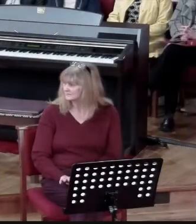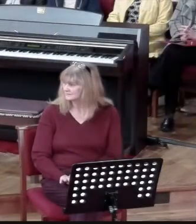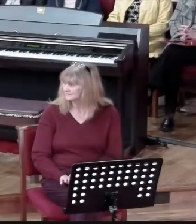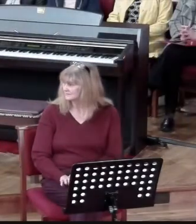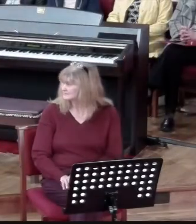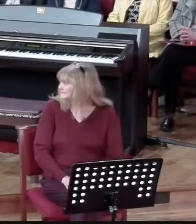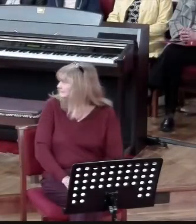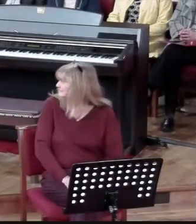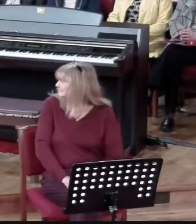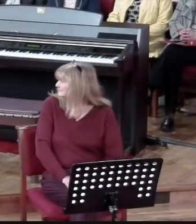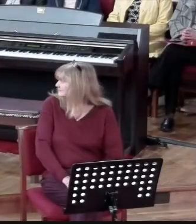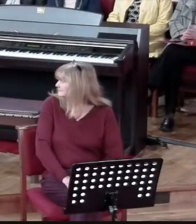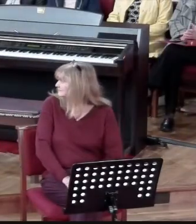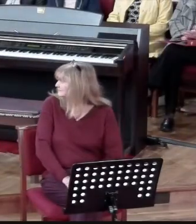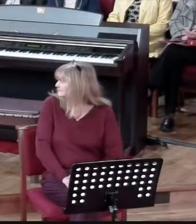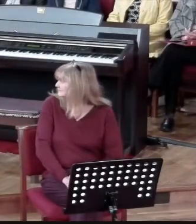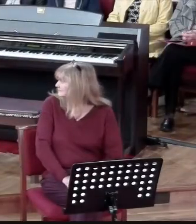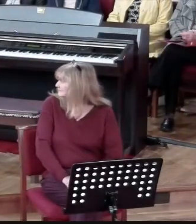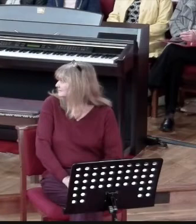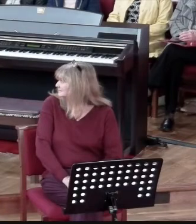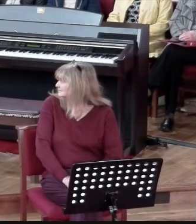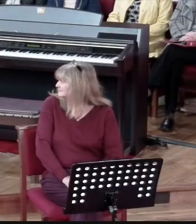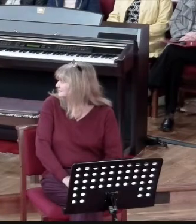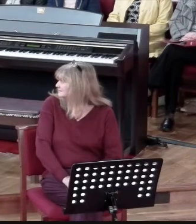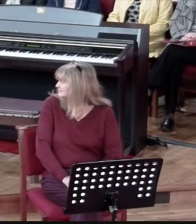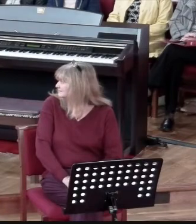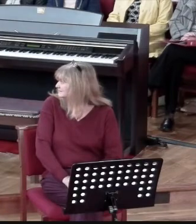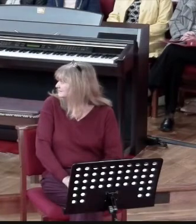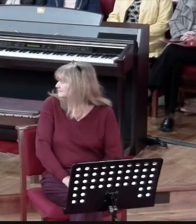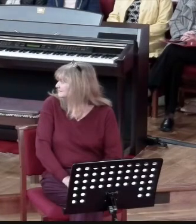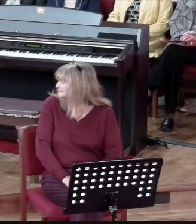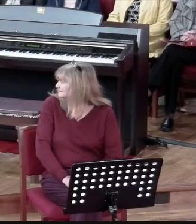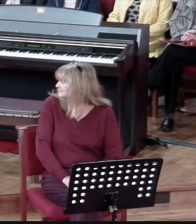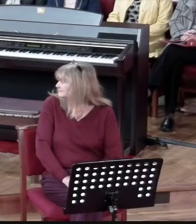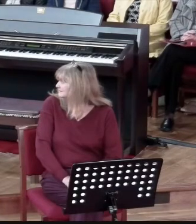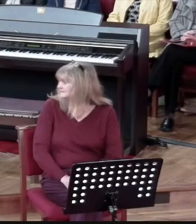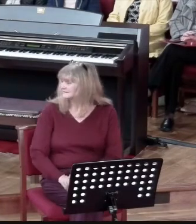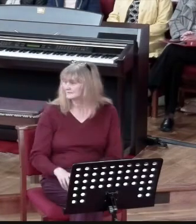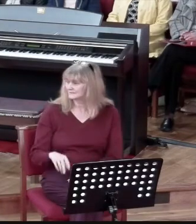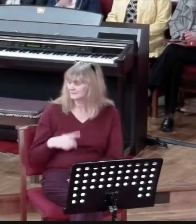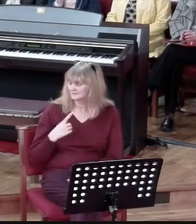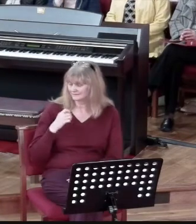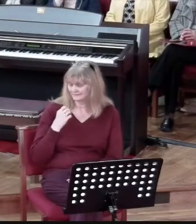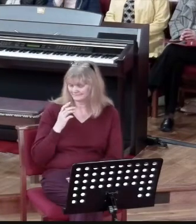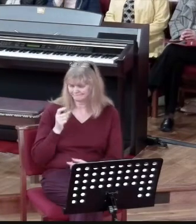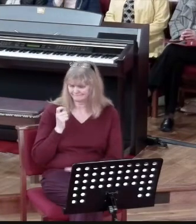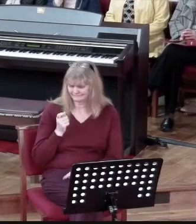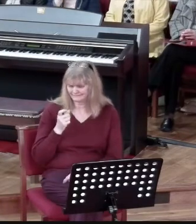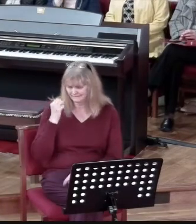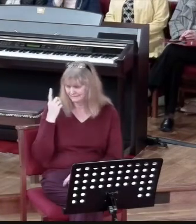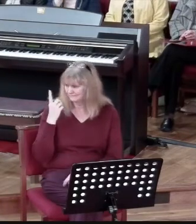I hope I'm going to need this in a minute. Well, one thing I nearly forgot.